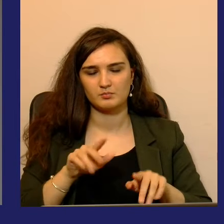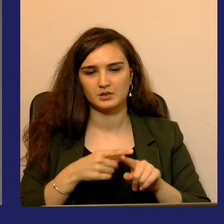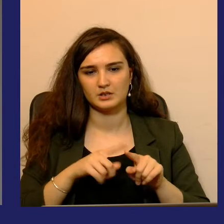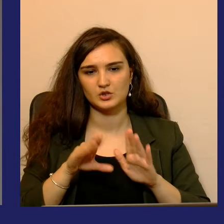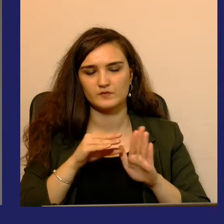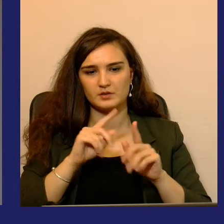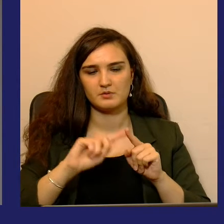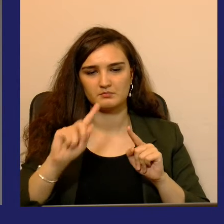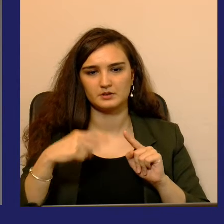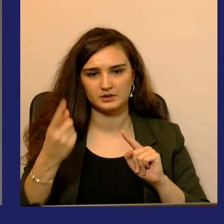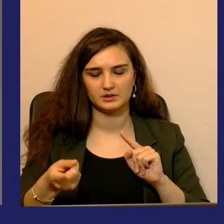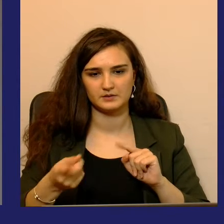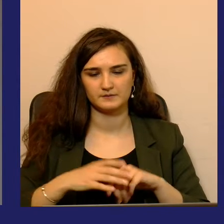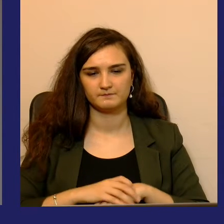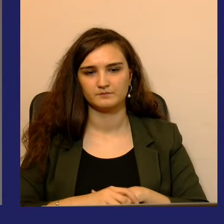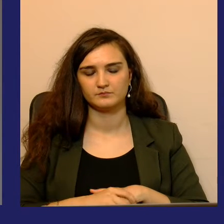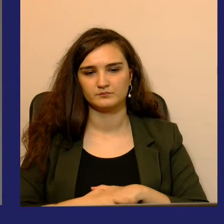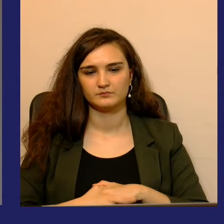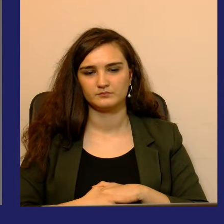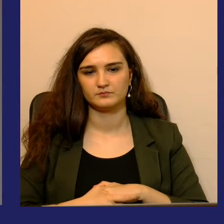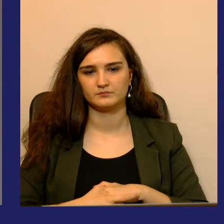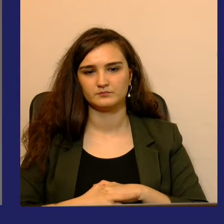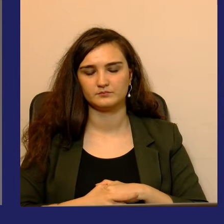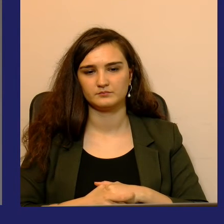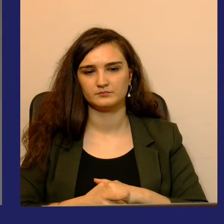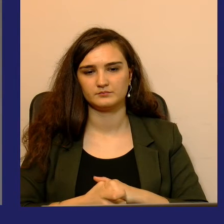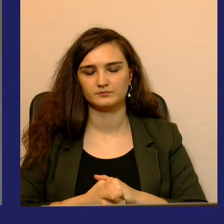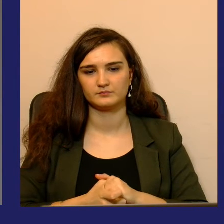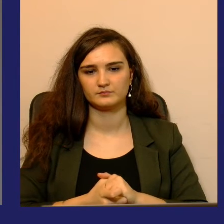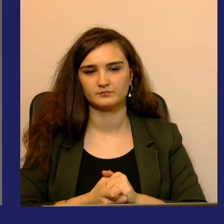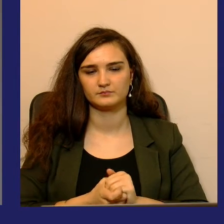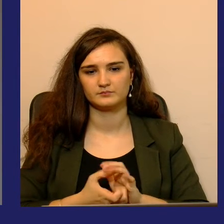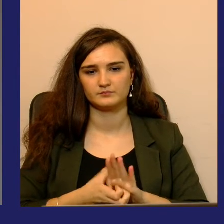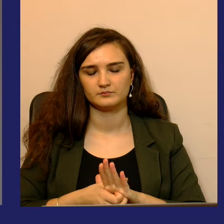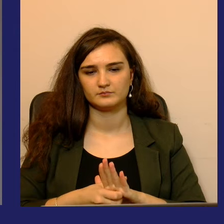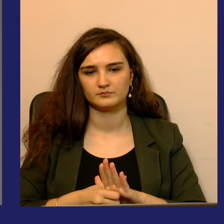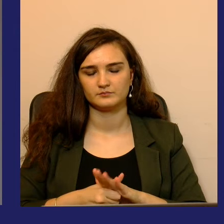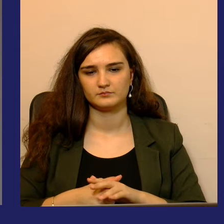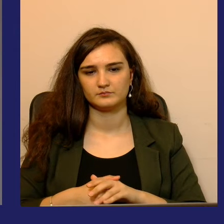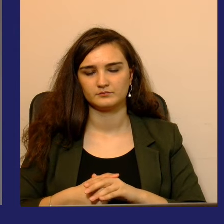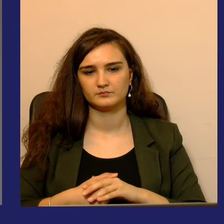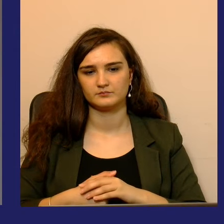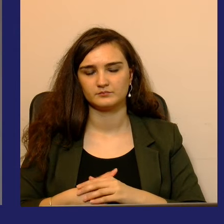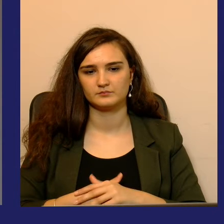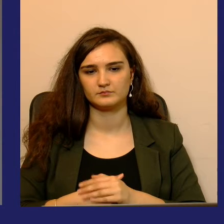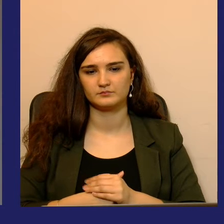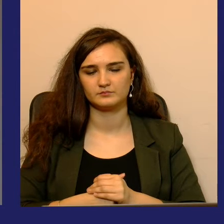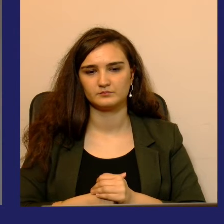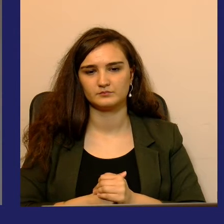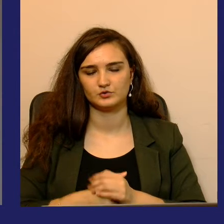got increased relief spending, like you said, Joseph, just more money. You've got relaxation